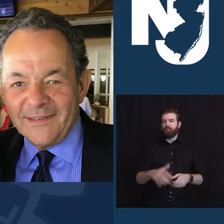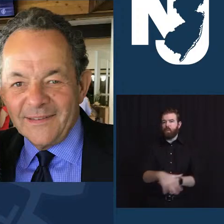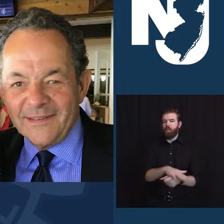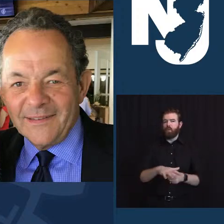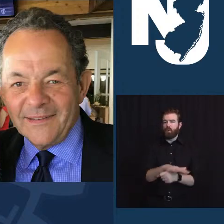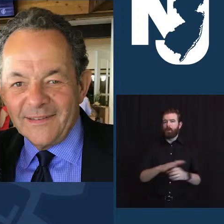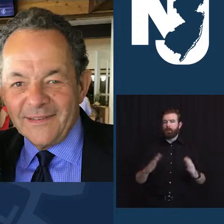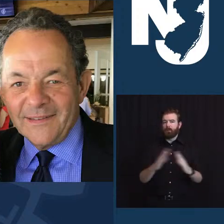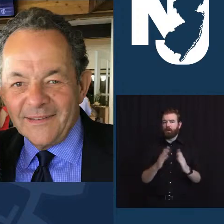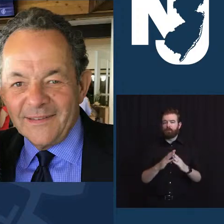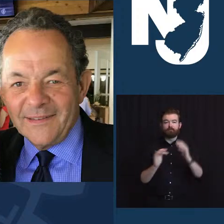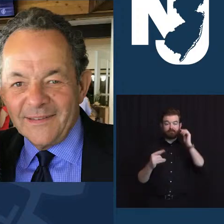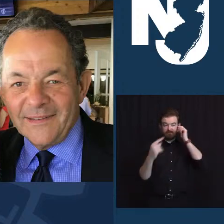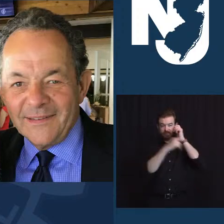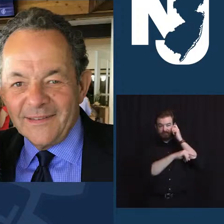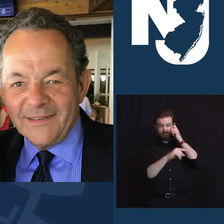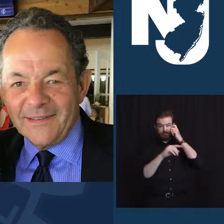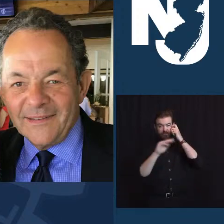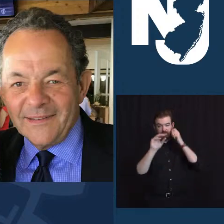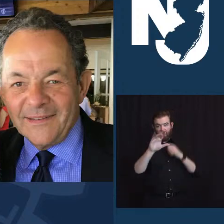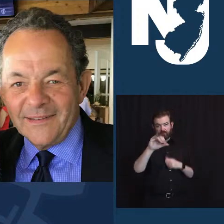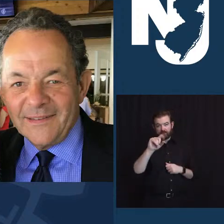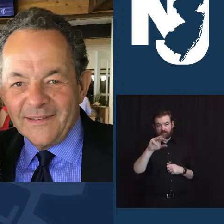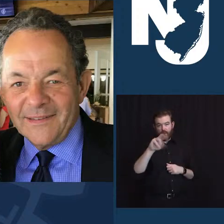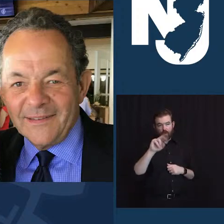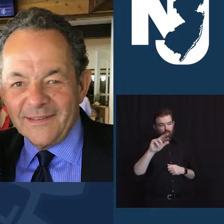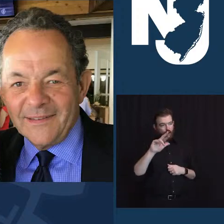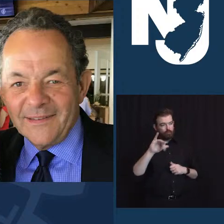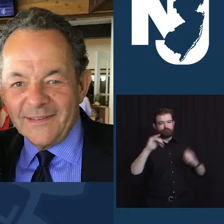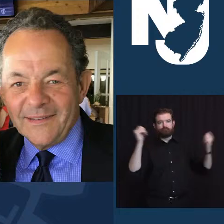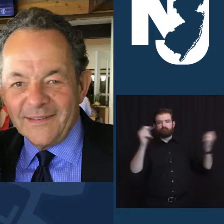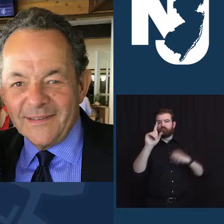its centennial next spring, and they are already